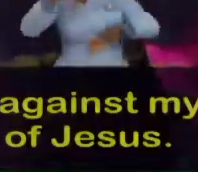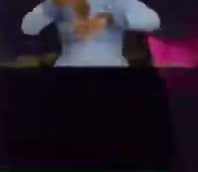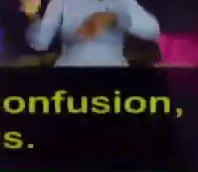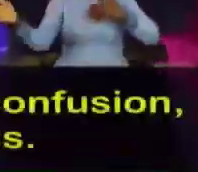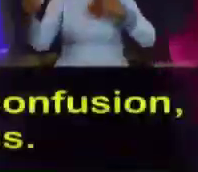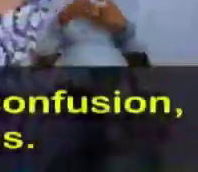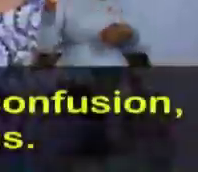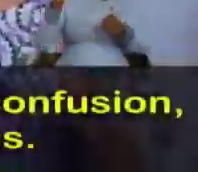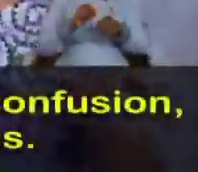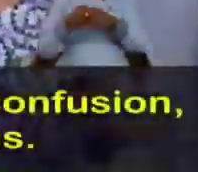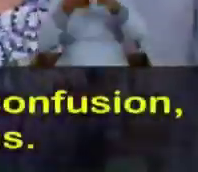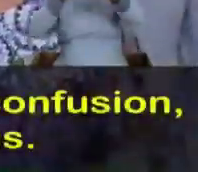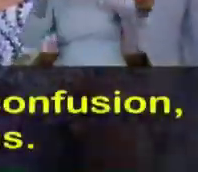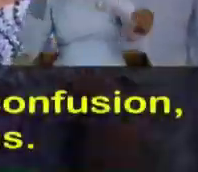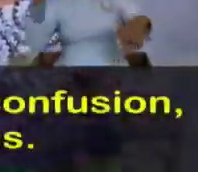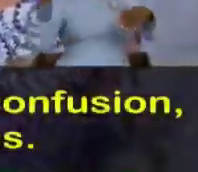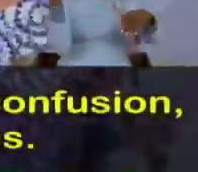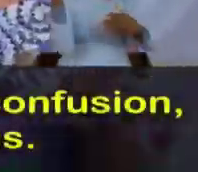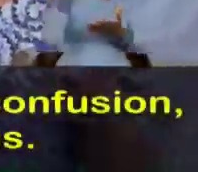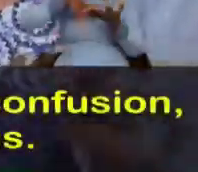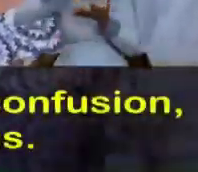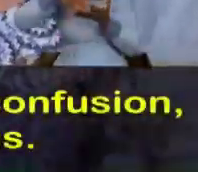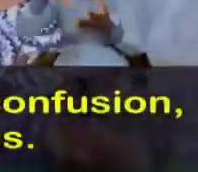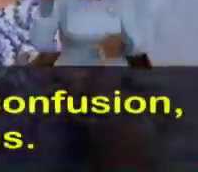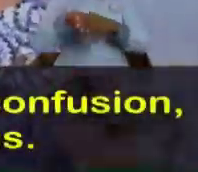oruko Jesu.